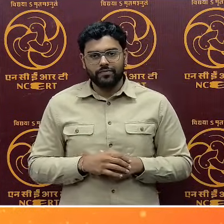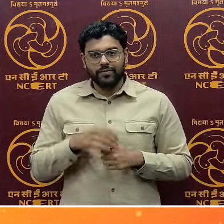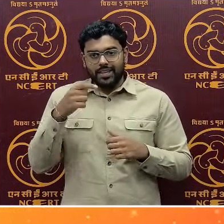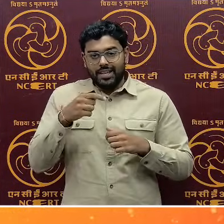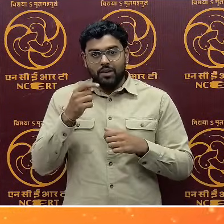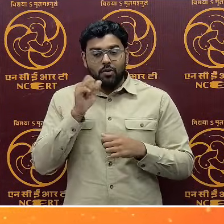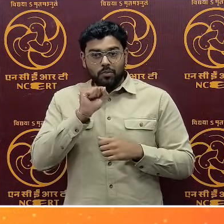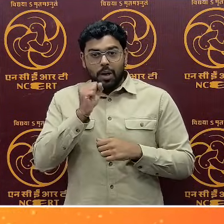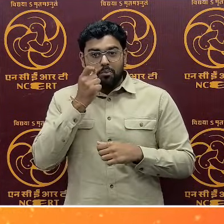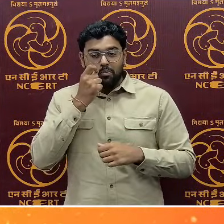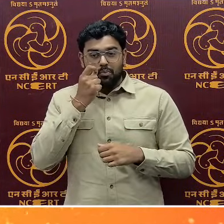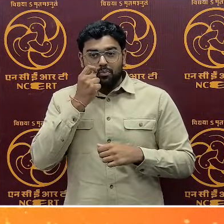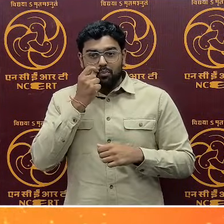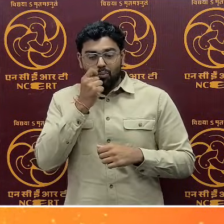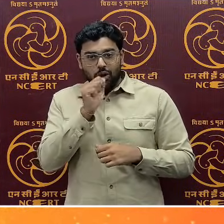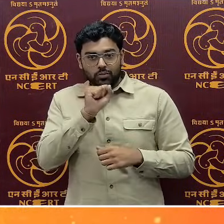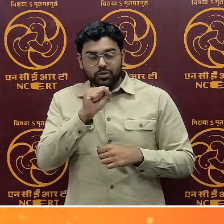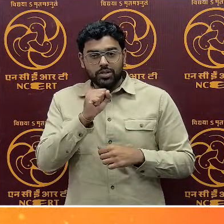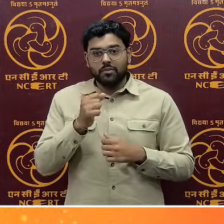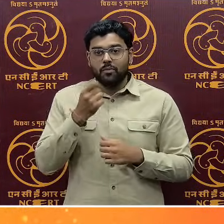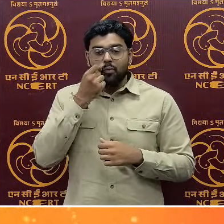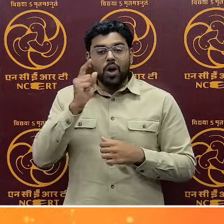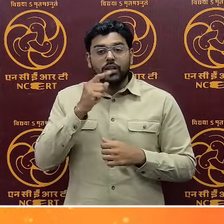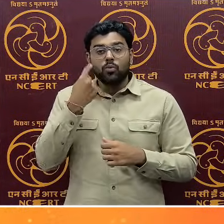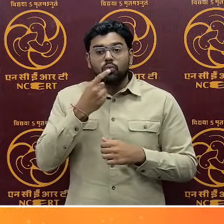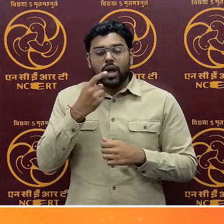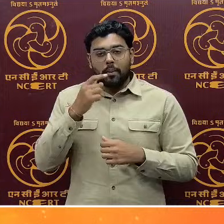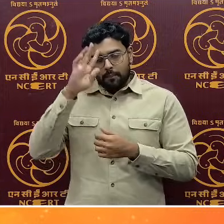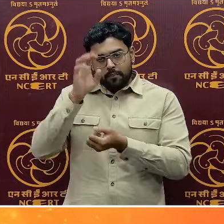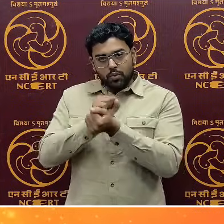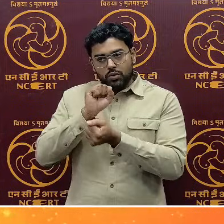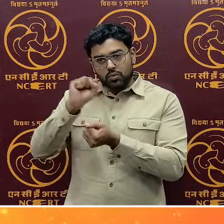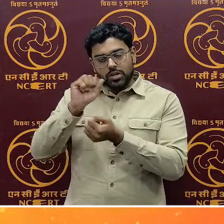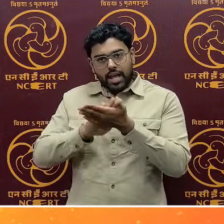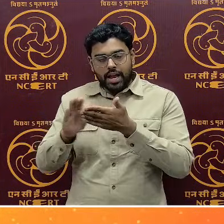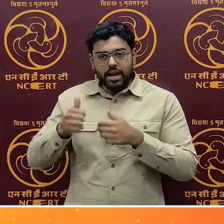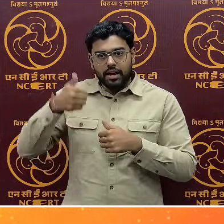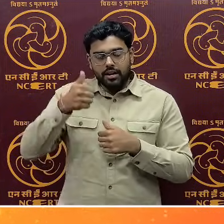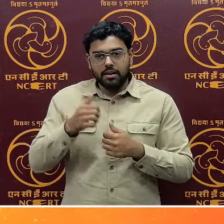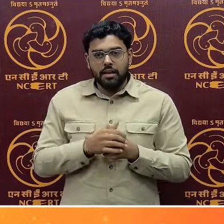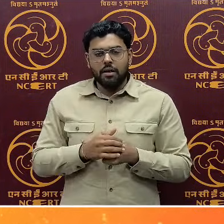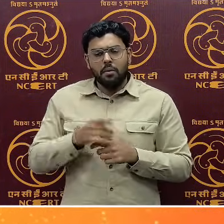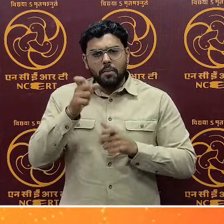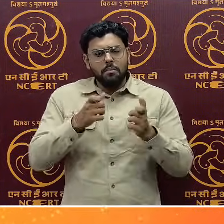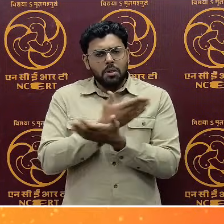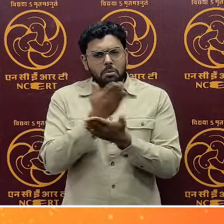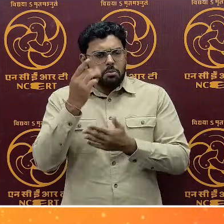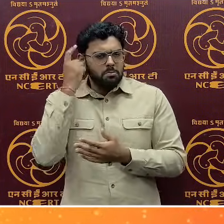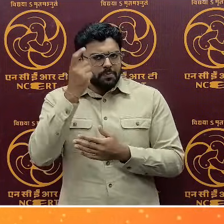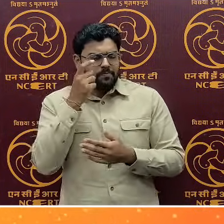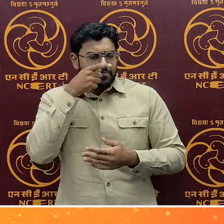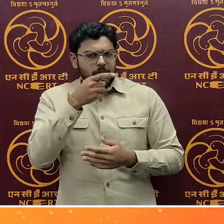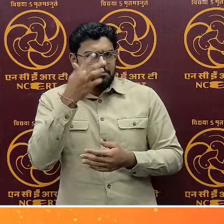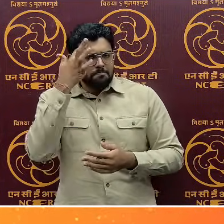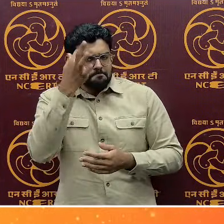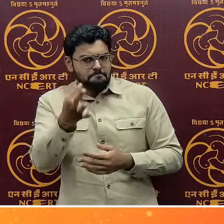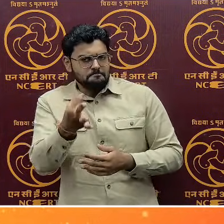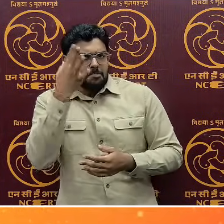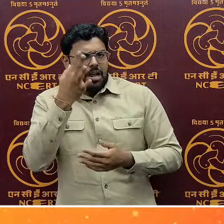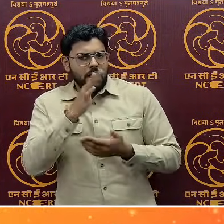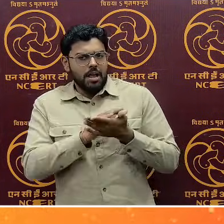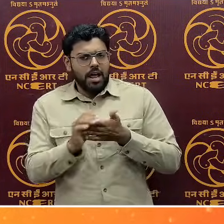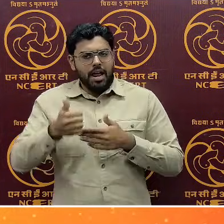Encyclopedia's father was chief of police. Everyone thought that he must be the smartest police chief in the